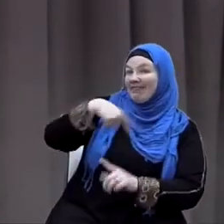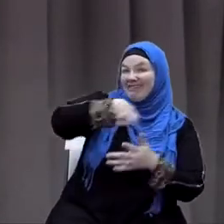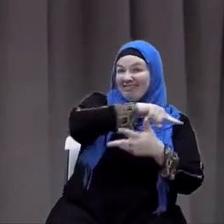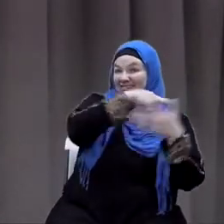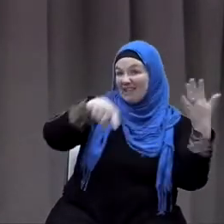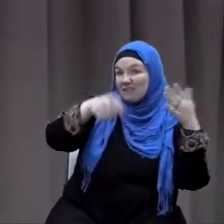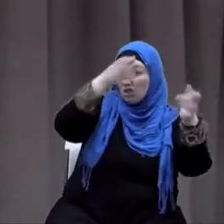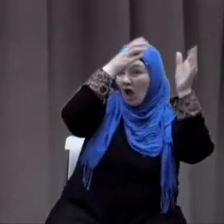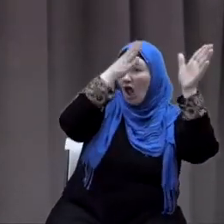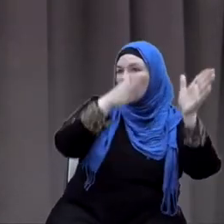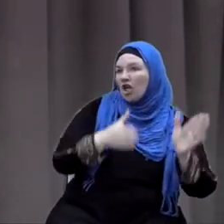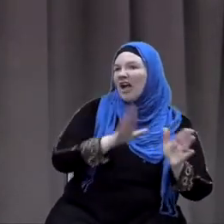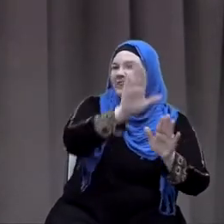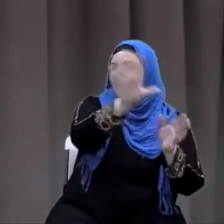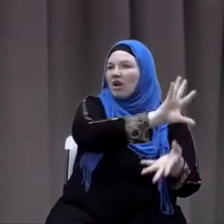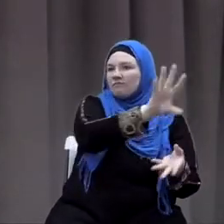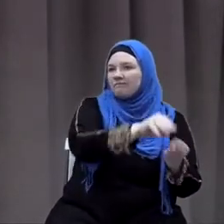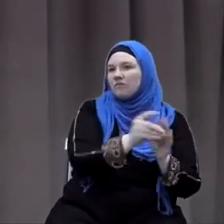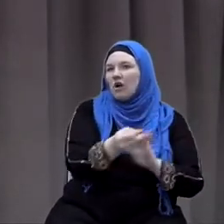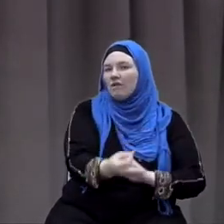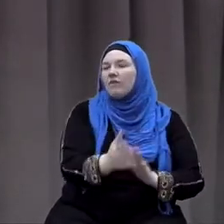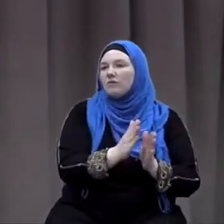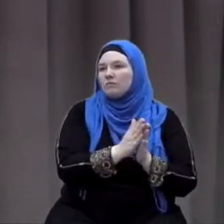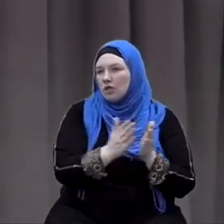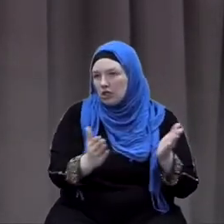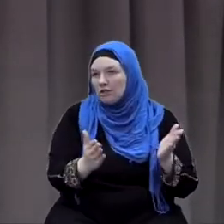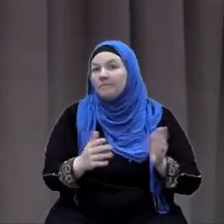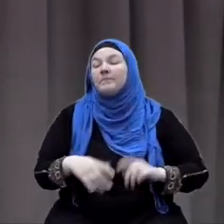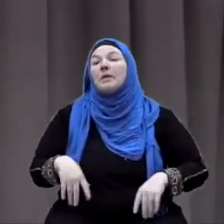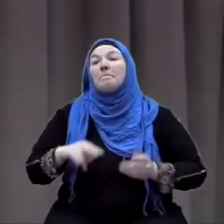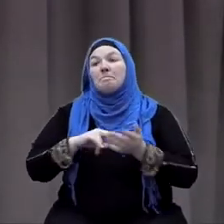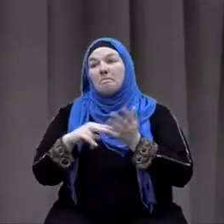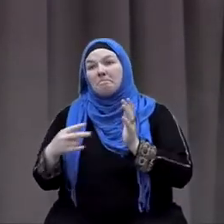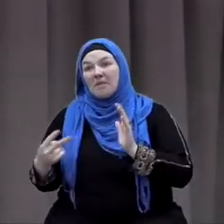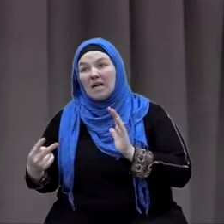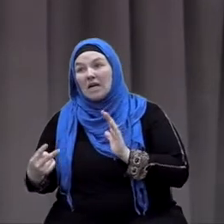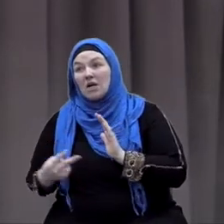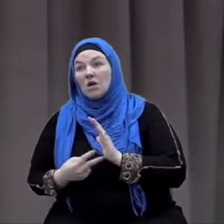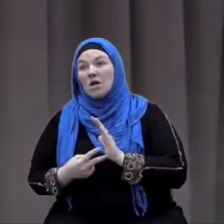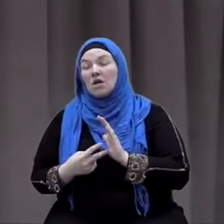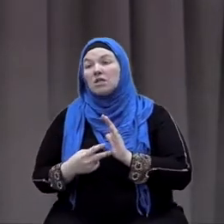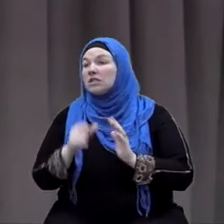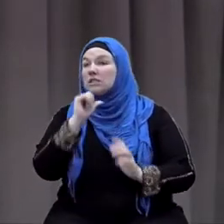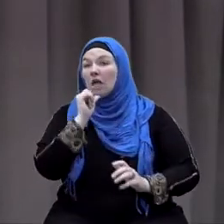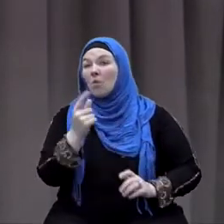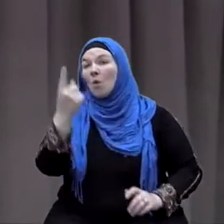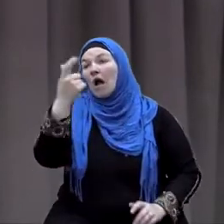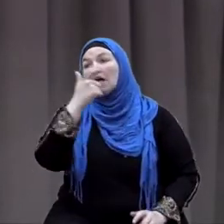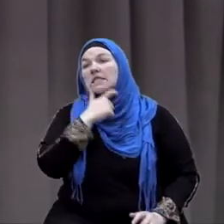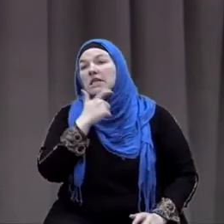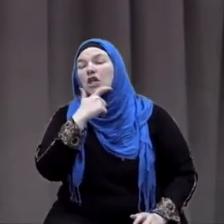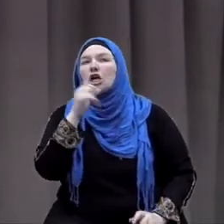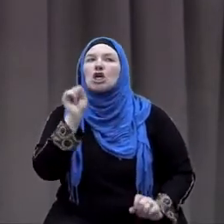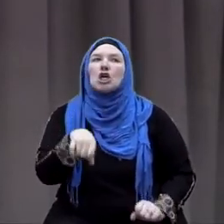scholars and their collections. Does this mean that there is not a hadith that could be